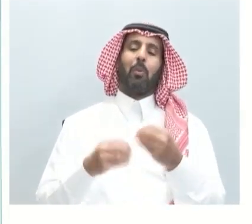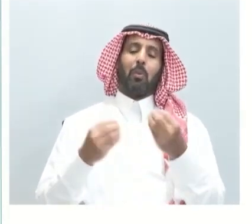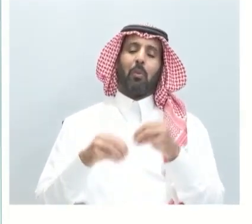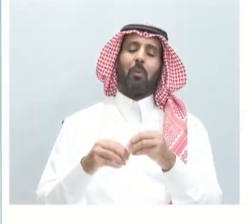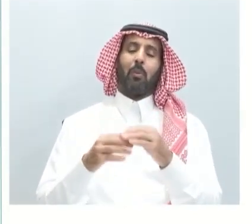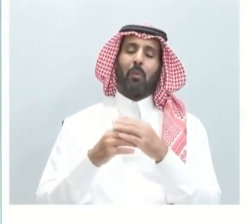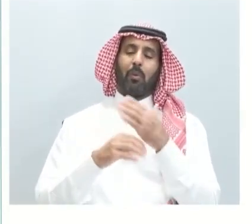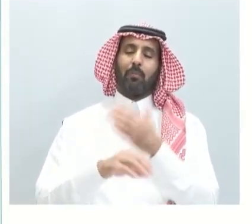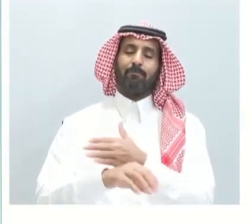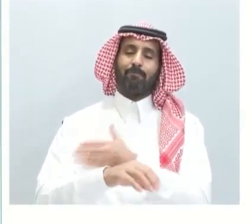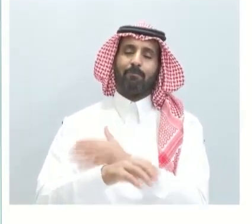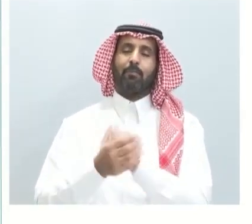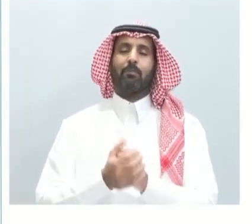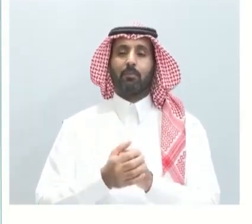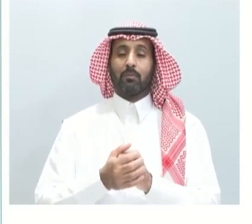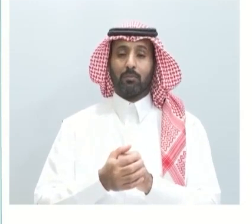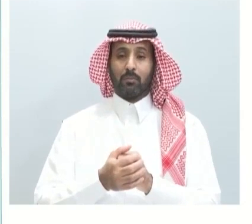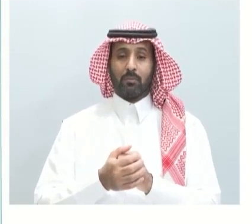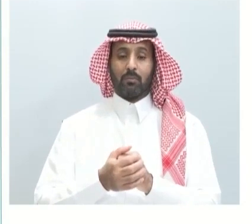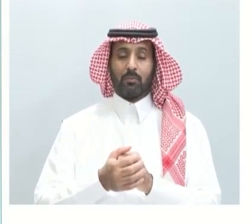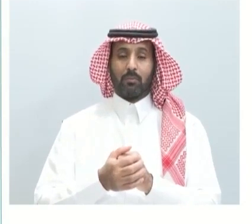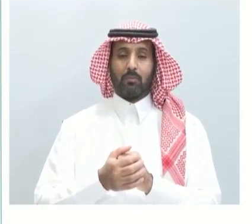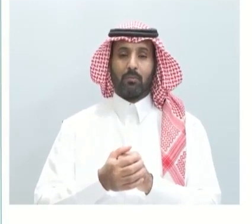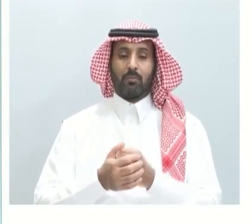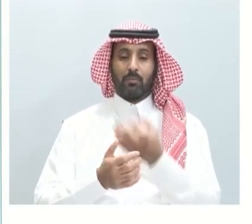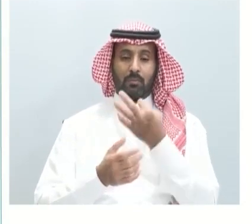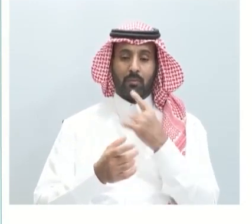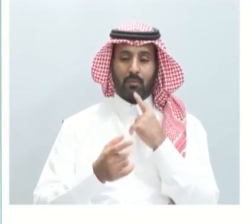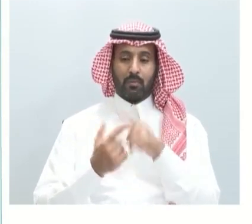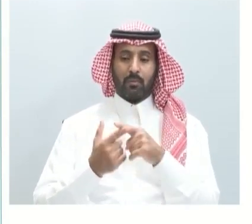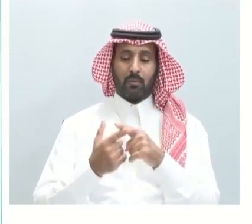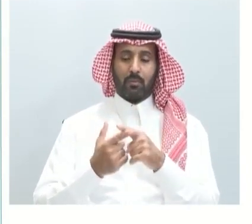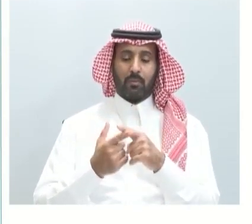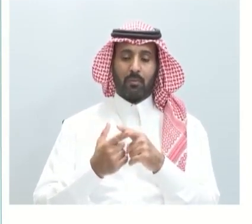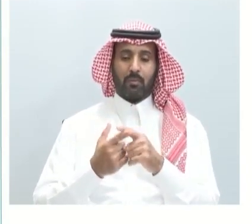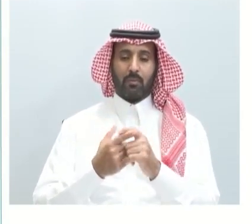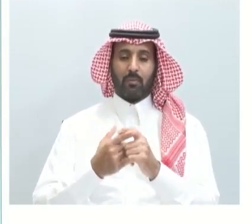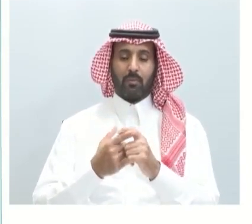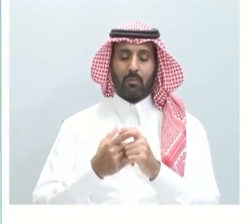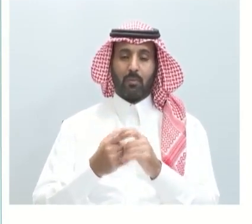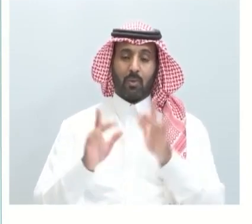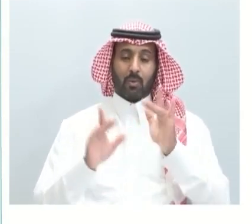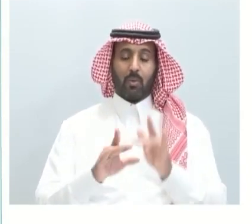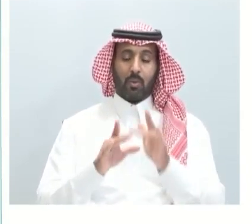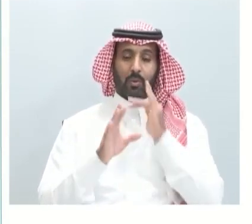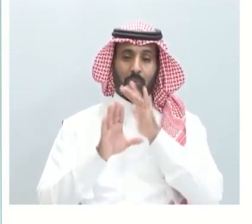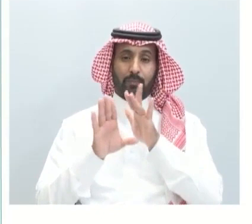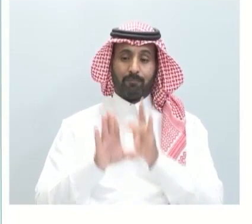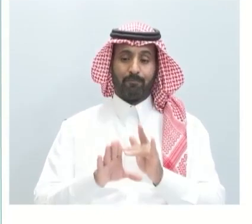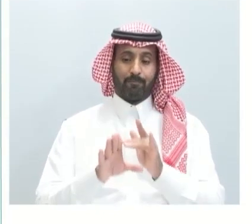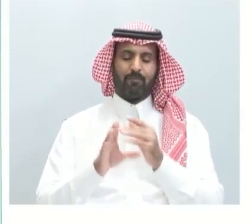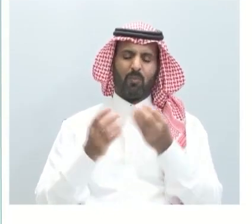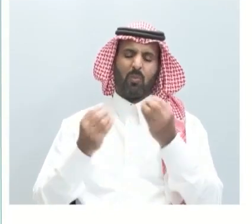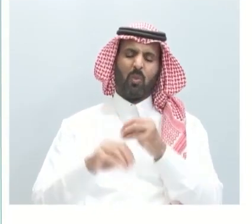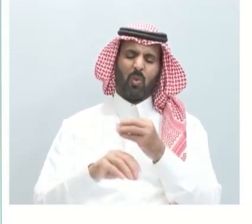more tired. So, I think this is an easy one here. Yes, the longer I sit on this couch, the